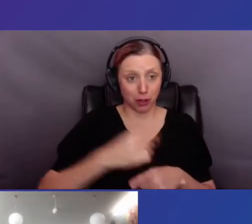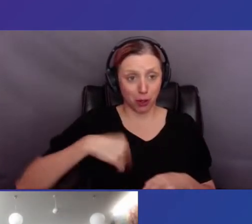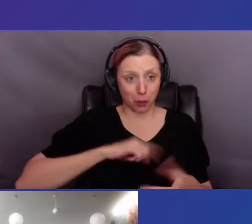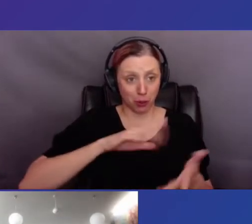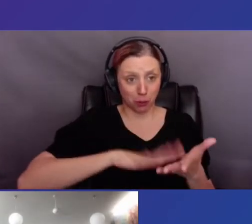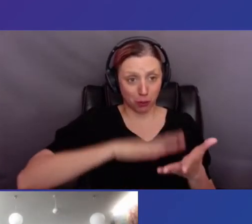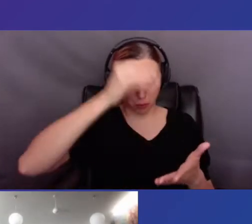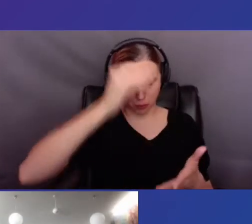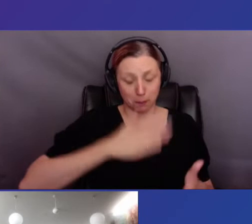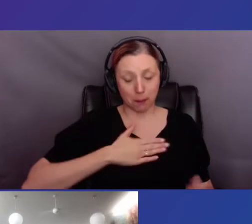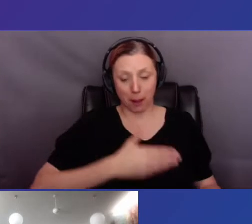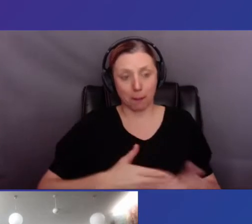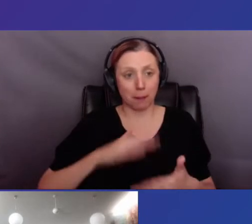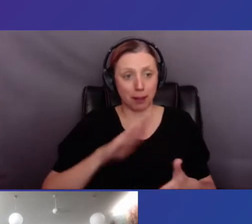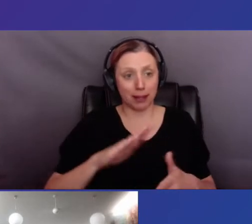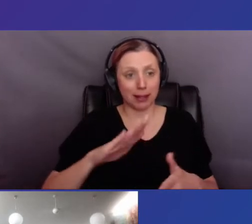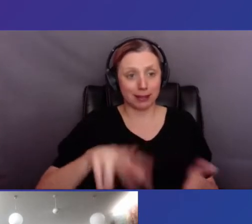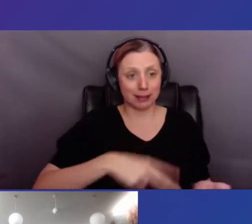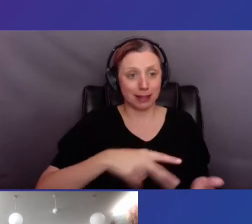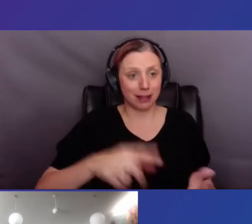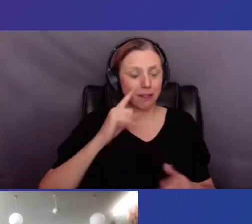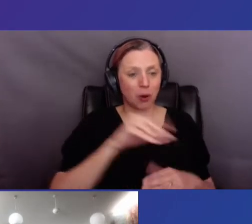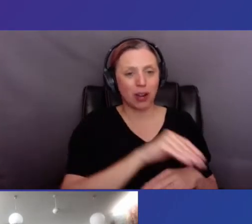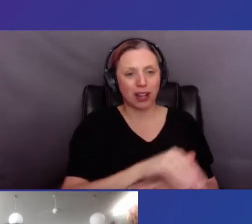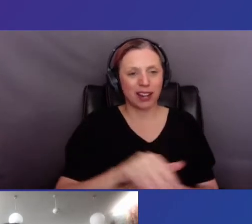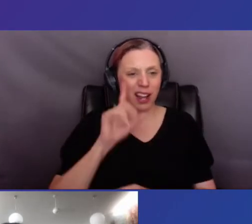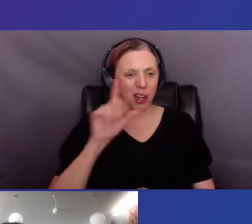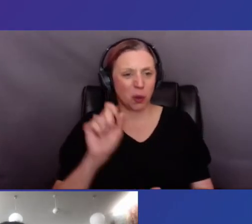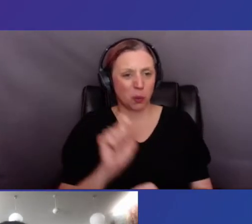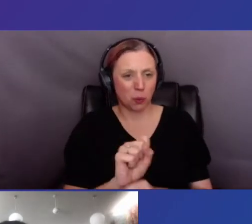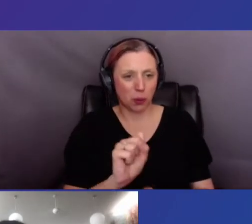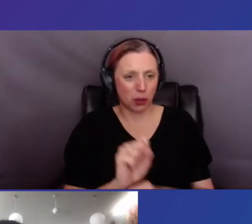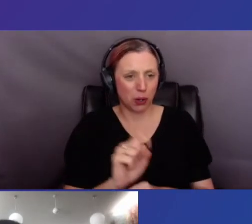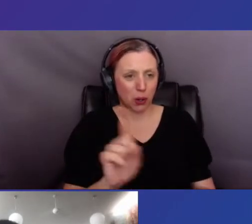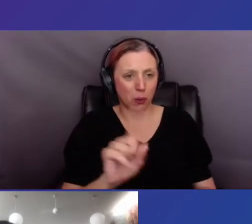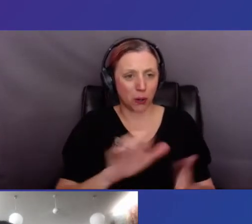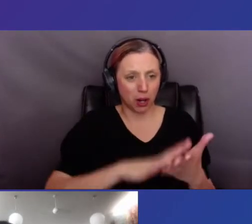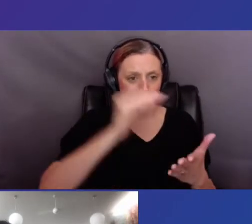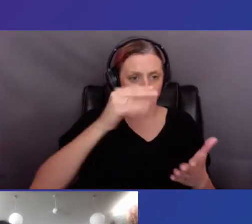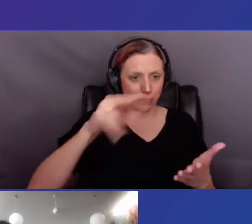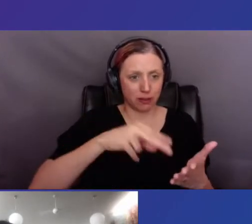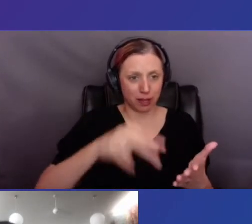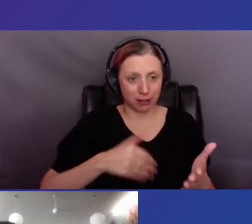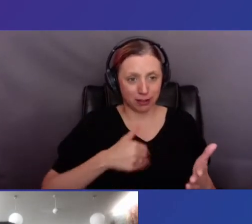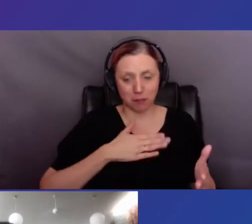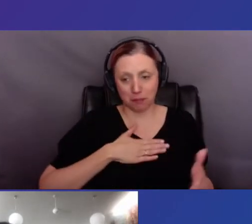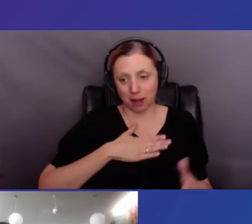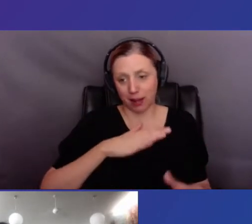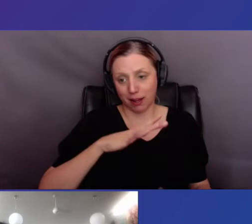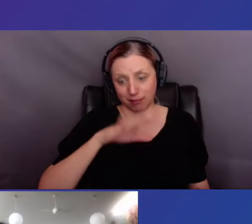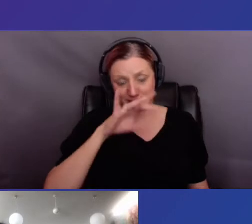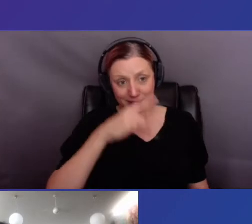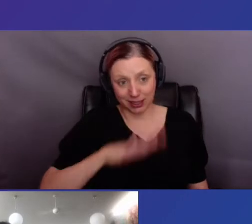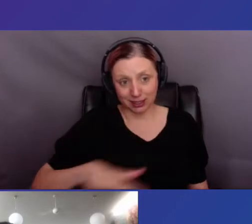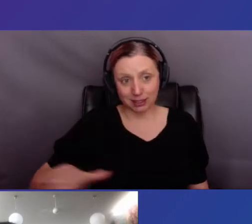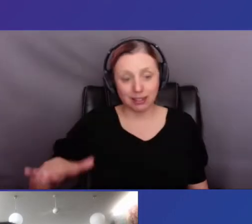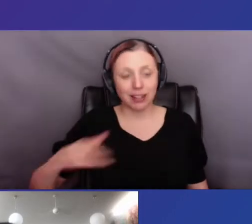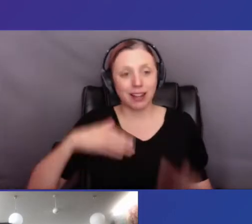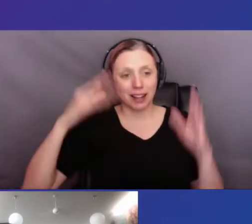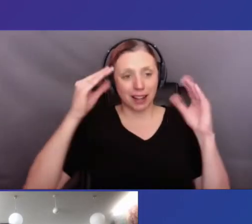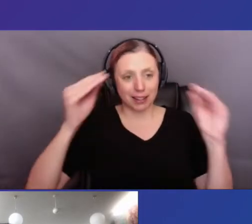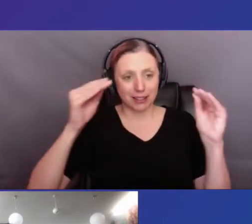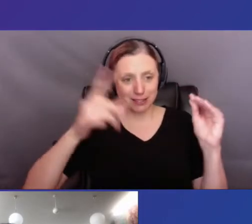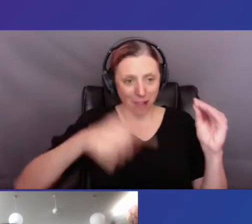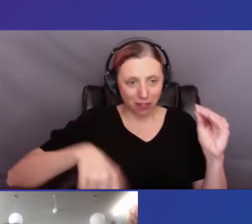for an evening length work that I was making, where I learned the dances of my children and taught them to my very professional adult